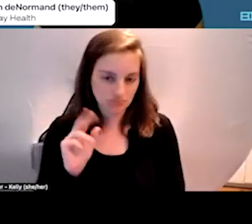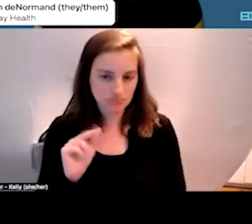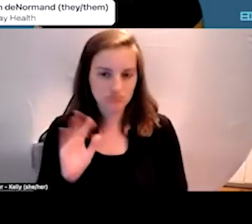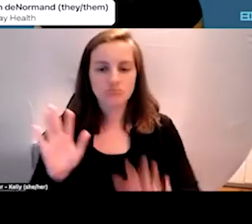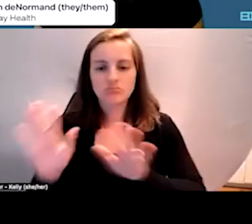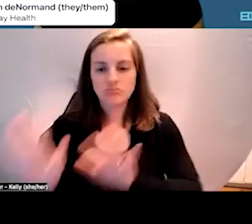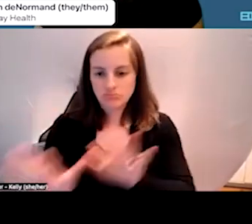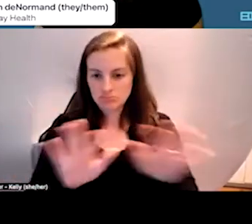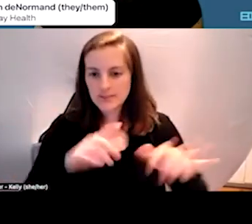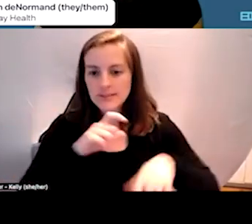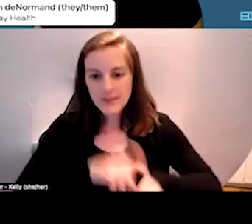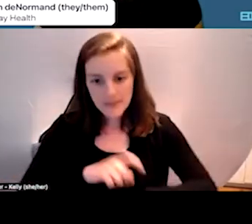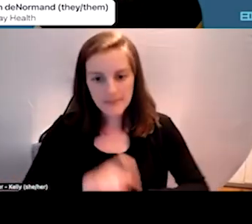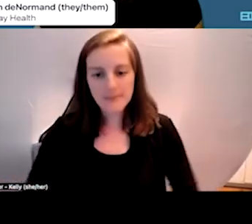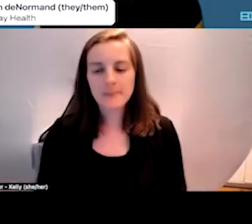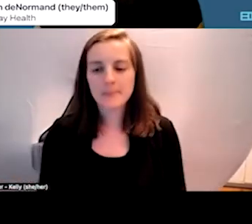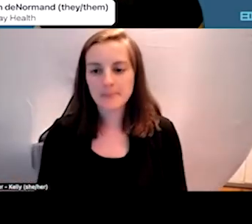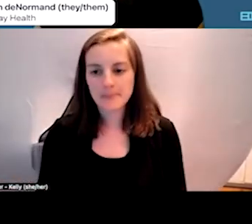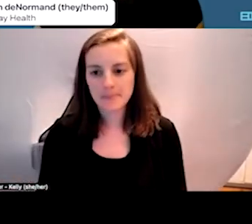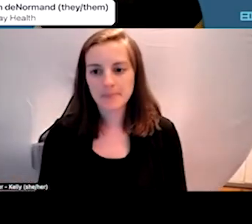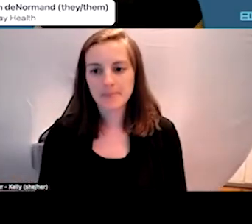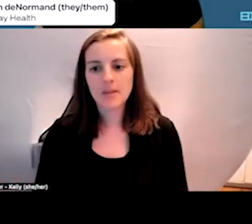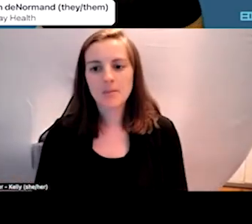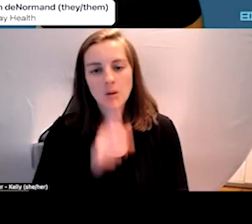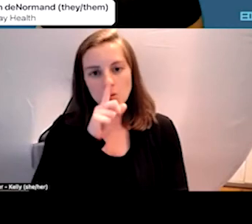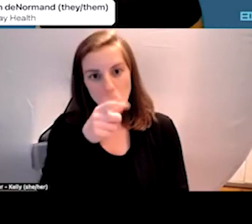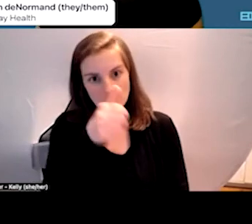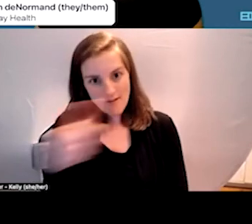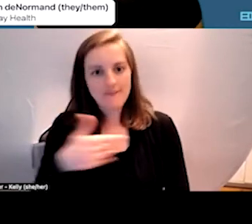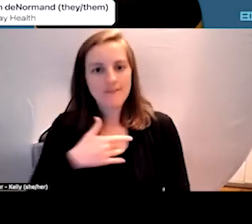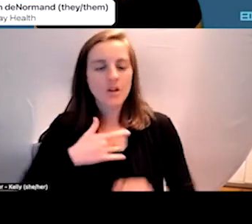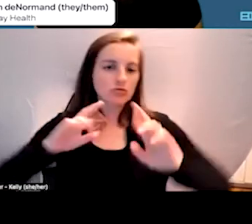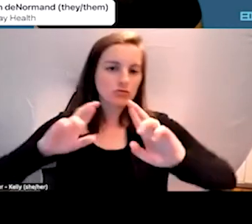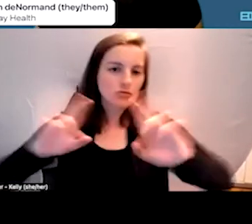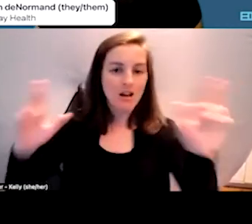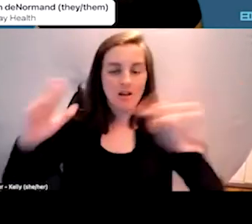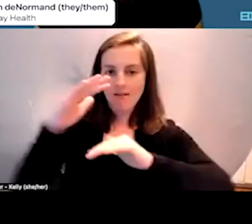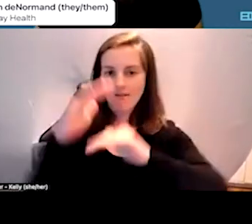happening. Making sure that you are feeling ready and comfortable for anything that